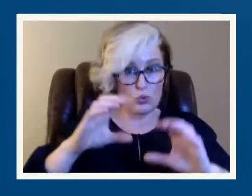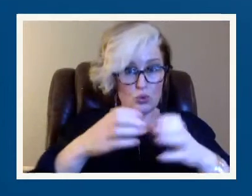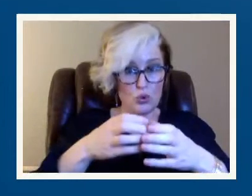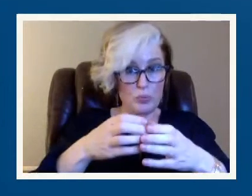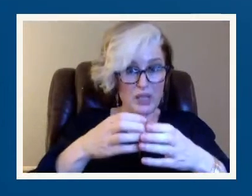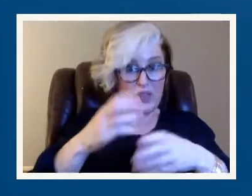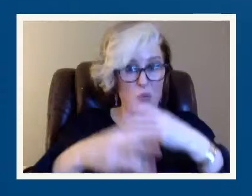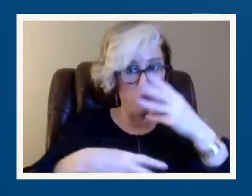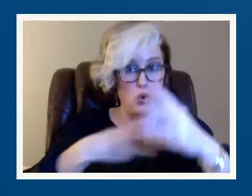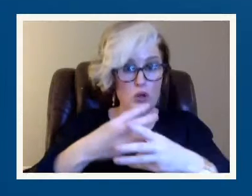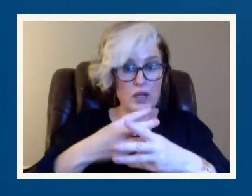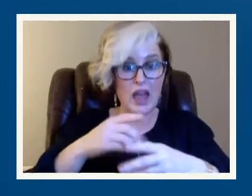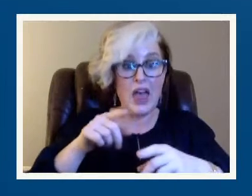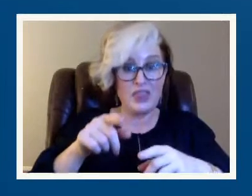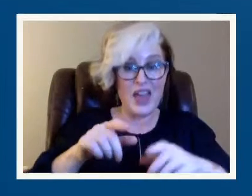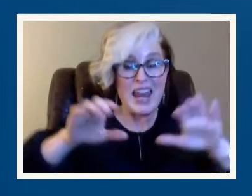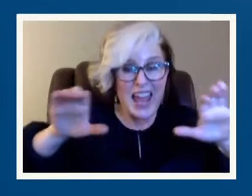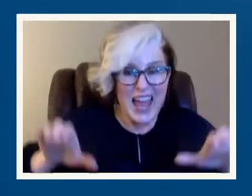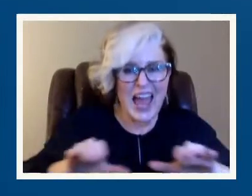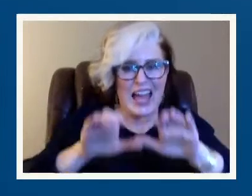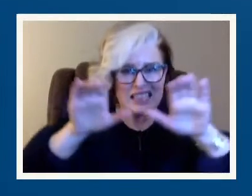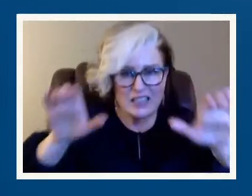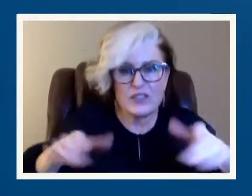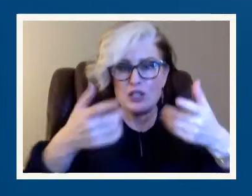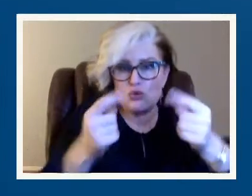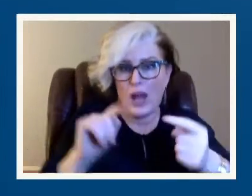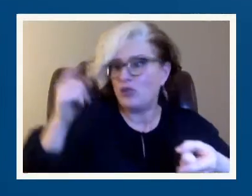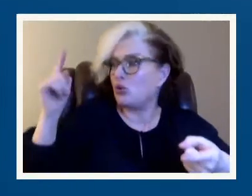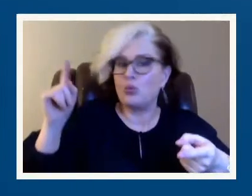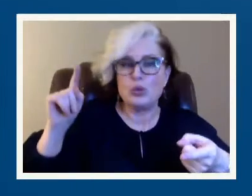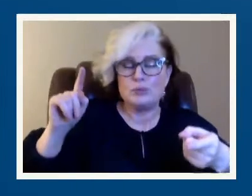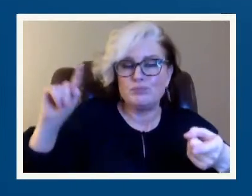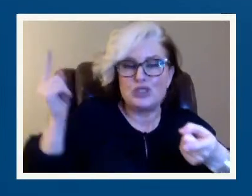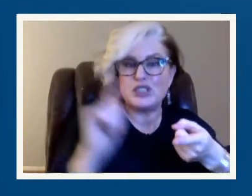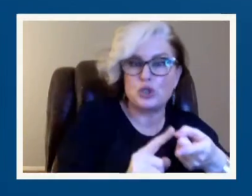worldwide that actively tries to discourage citizens from voting.